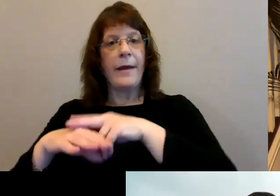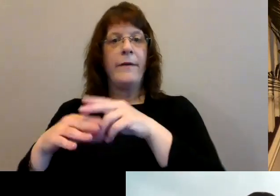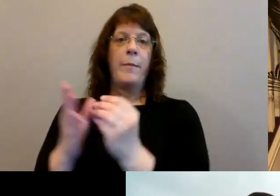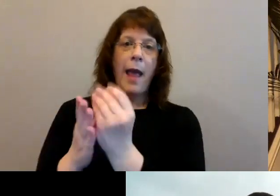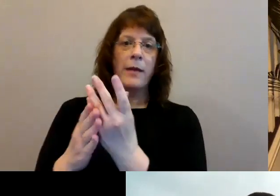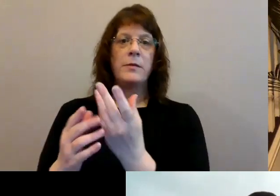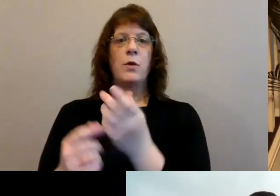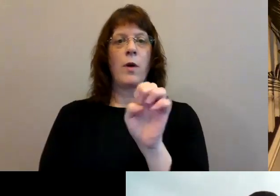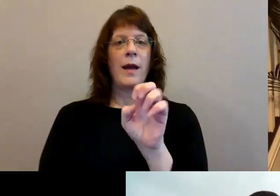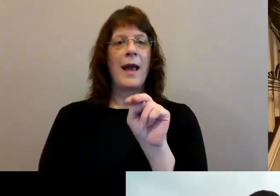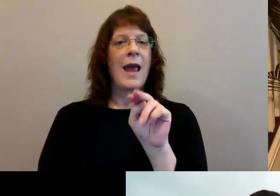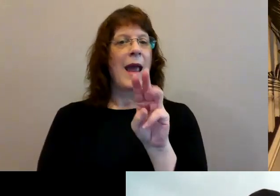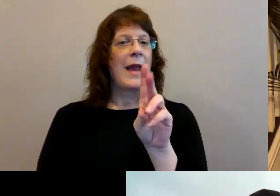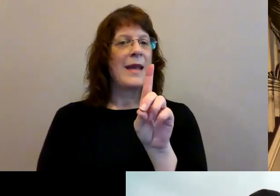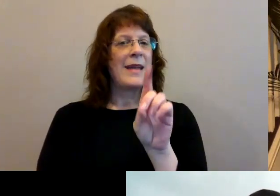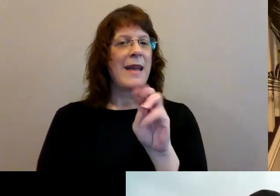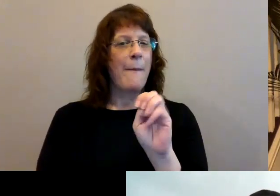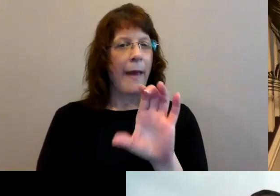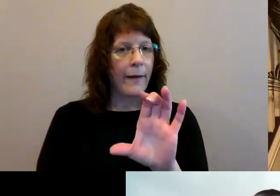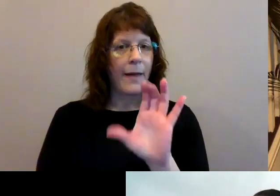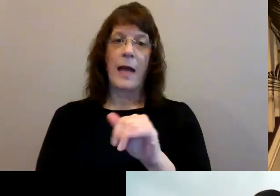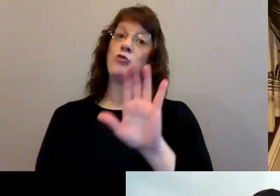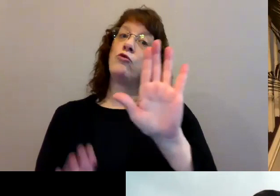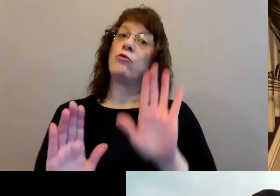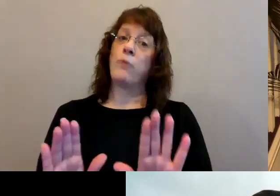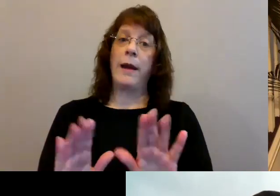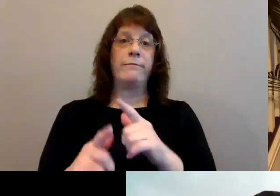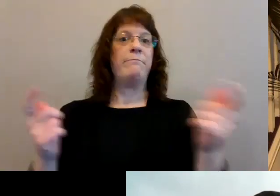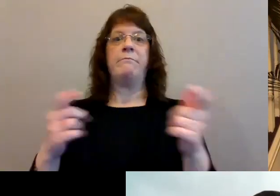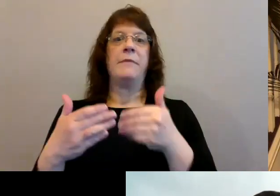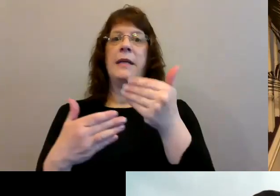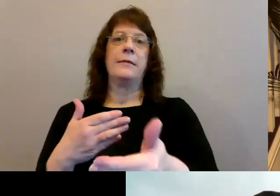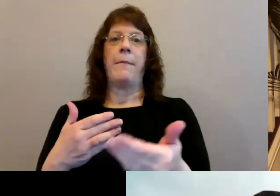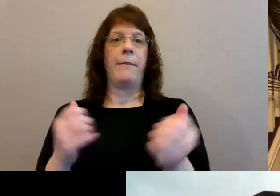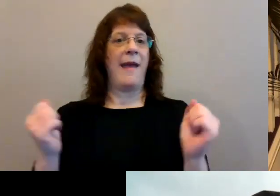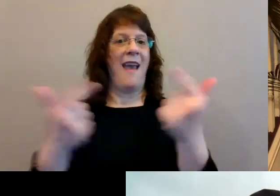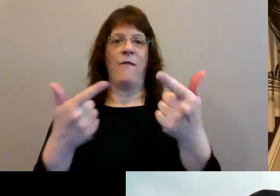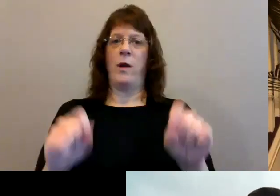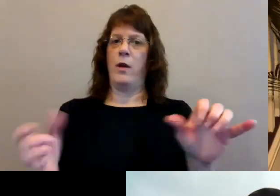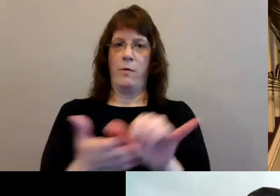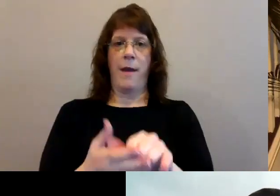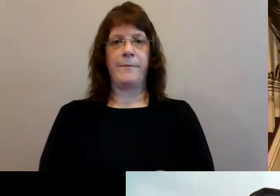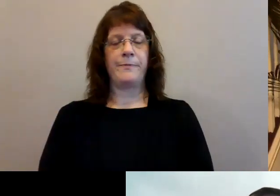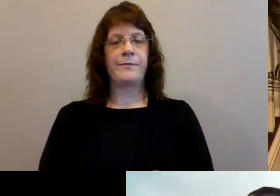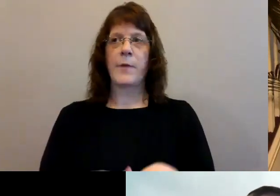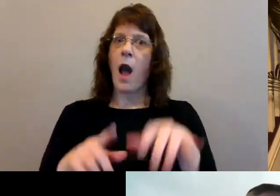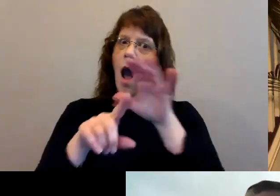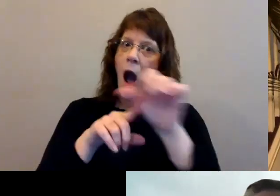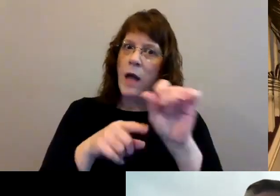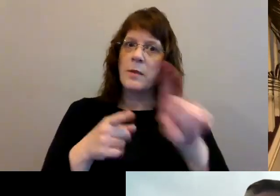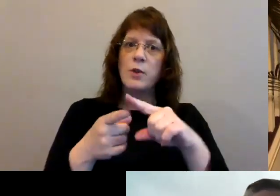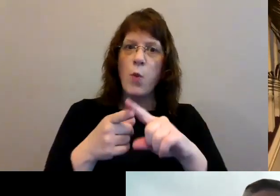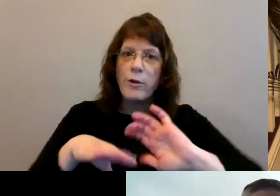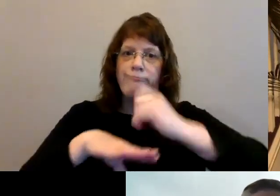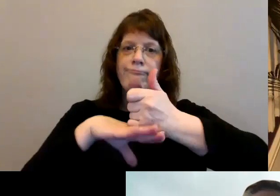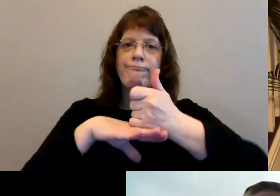think that's already a big step that we can do, everyone can do in their own backyard. Awesome. So once you've created a little